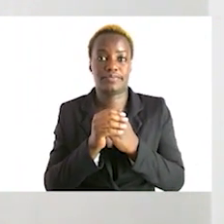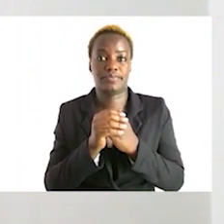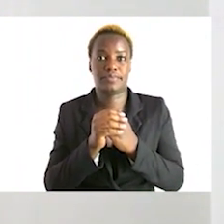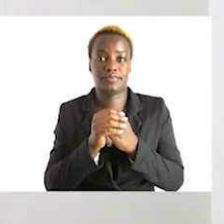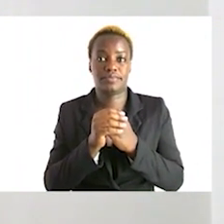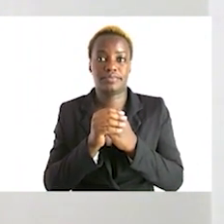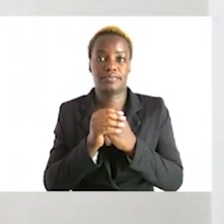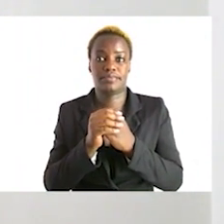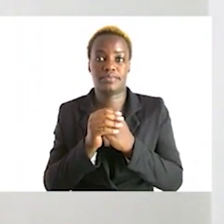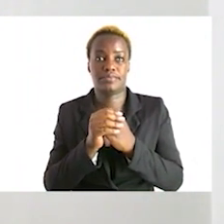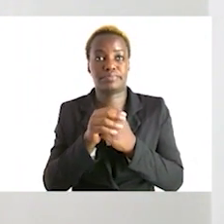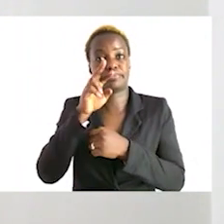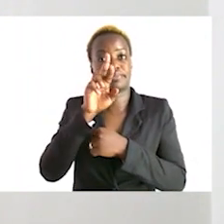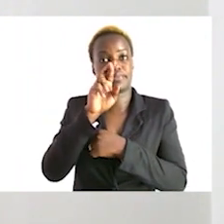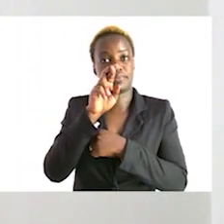How about this one? Rub.